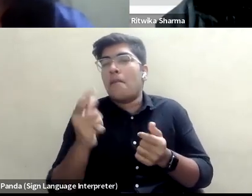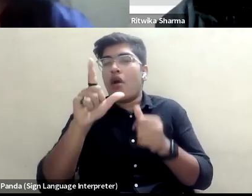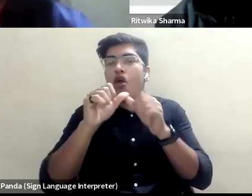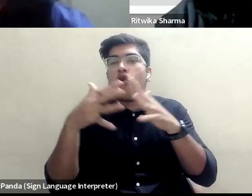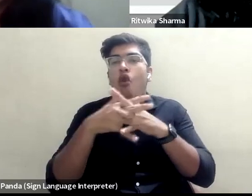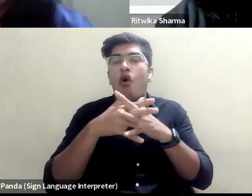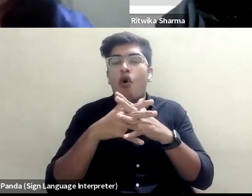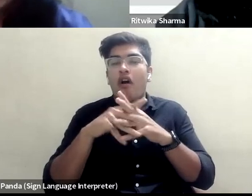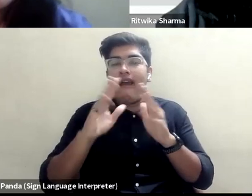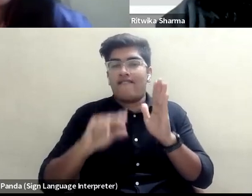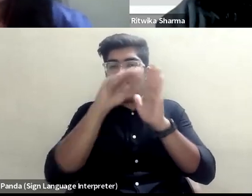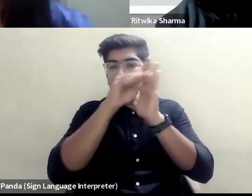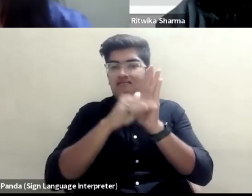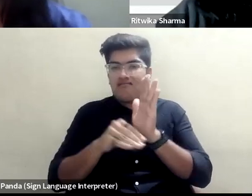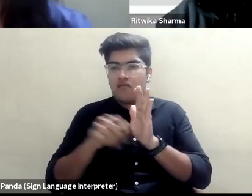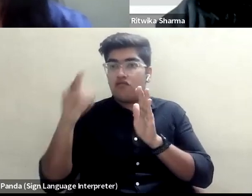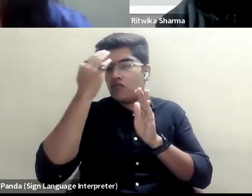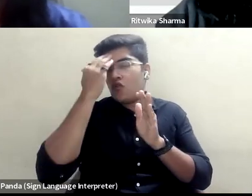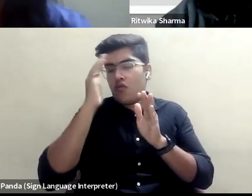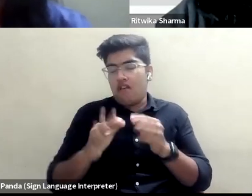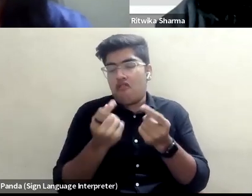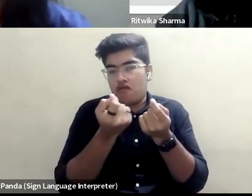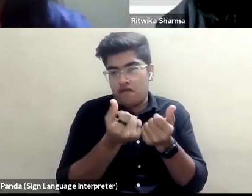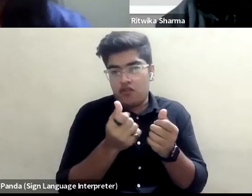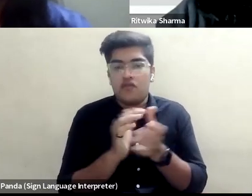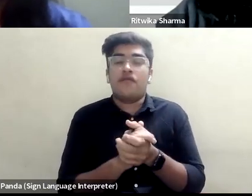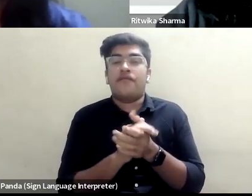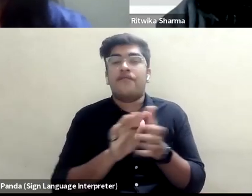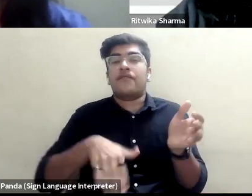country, and so on and so forth. And the other is